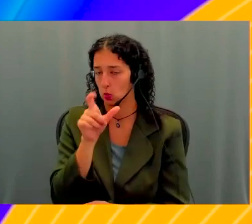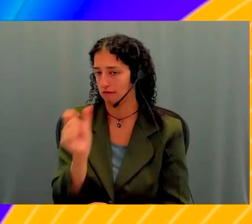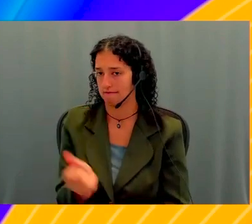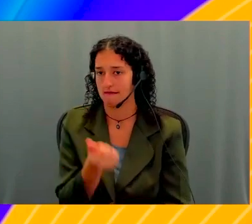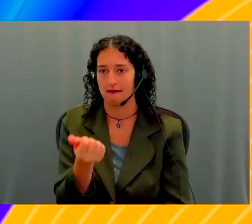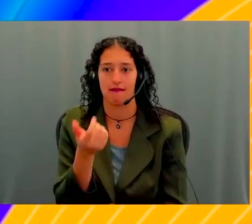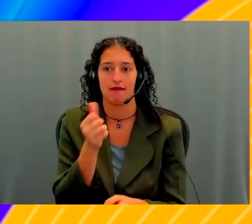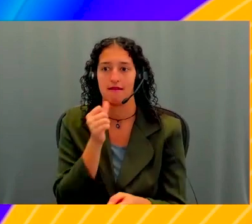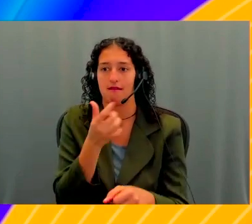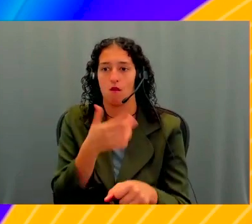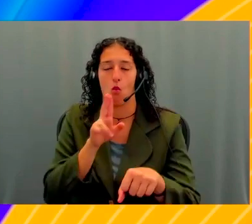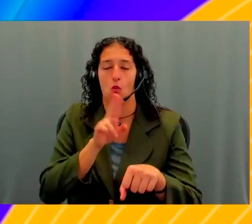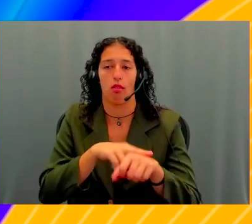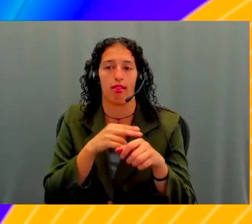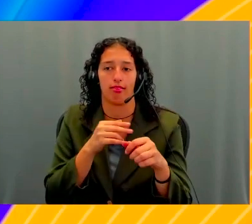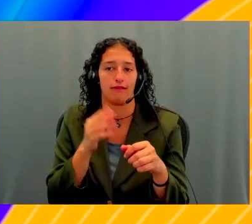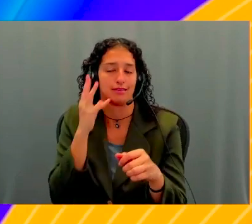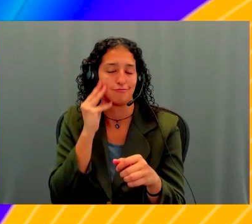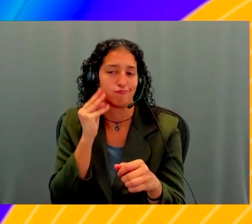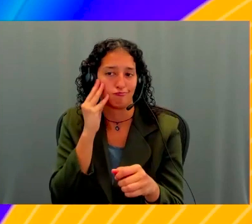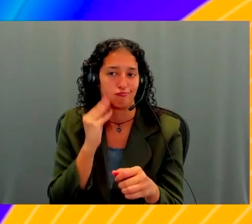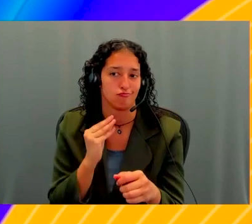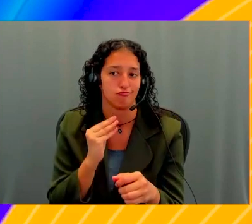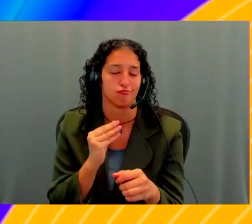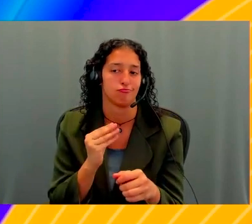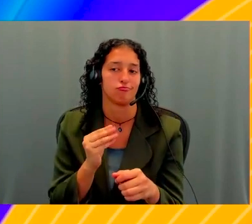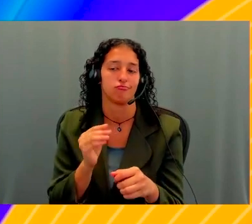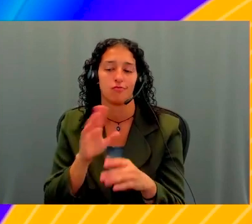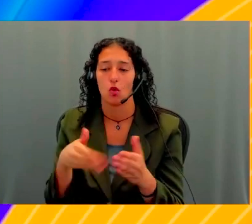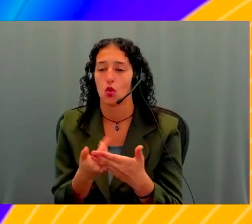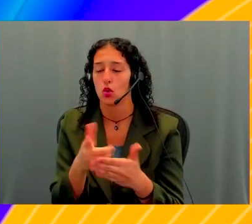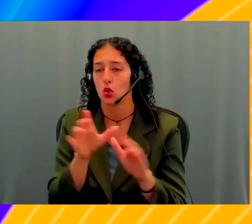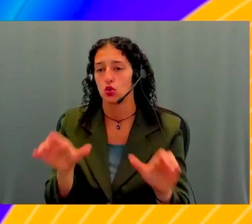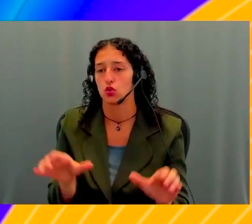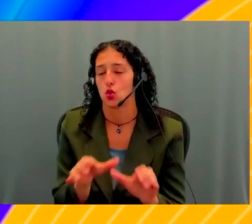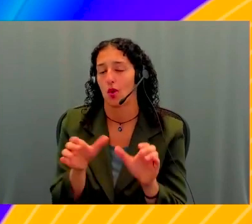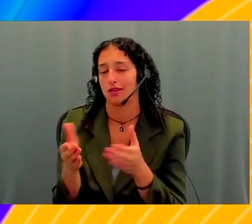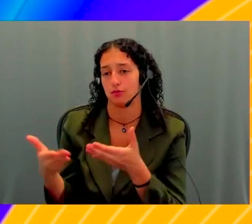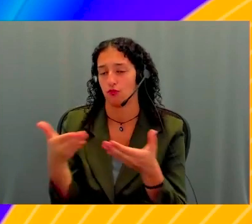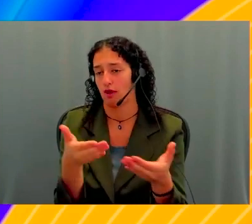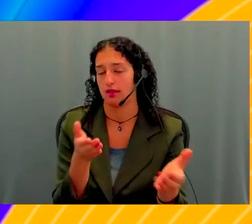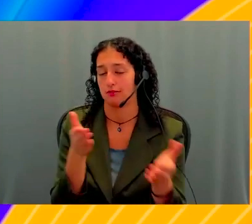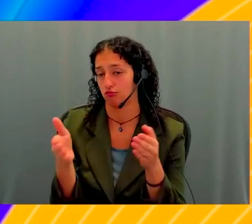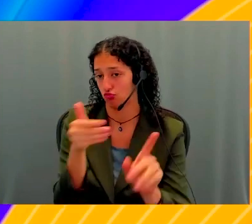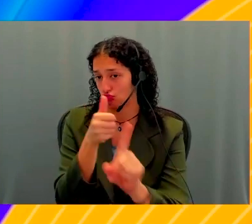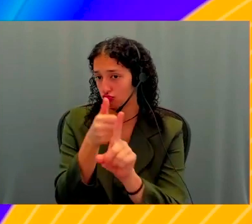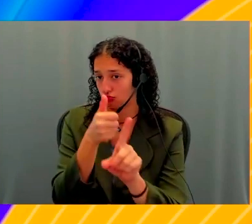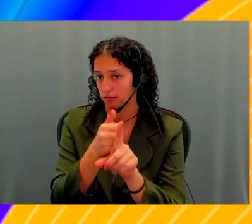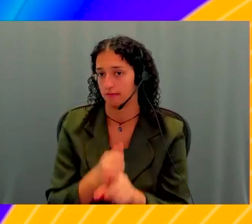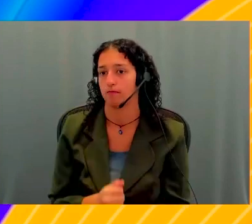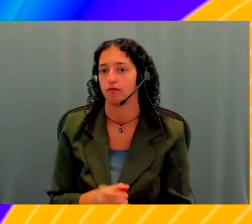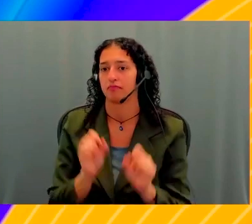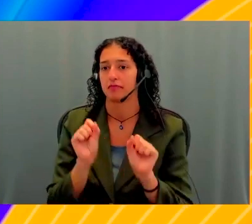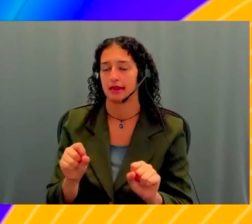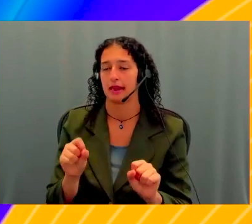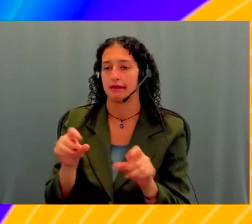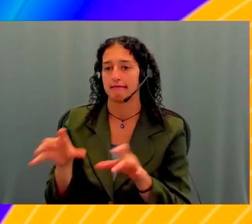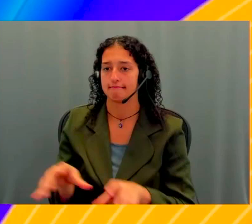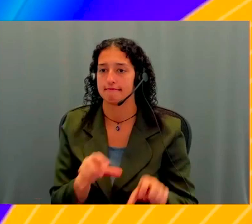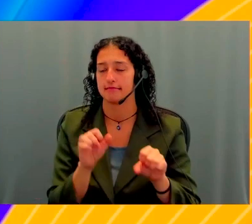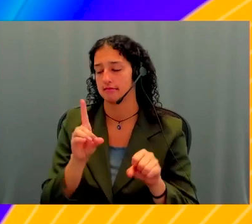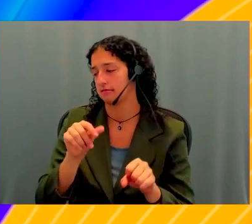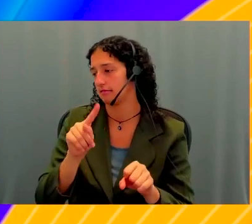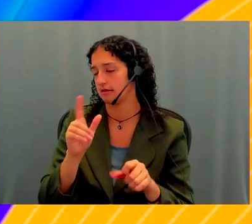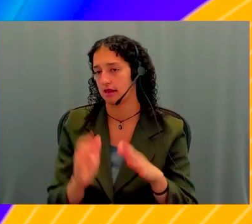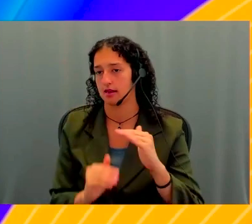of that itself. All you're doing is providing the data. The service ingests itself. It can take data from up to 300 sensors in